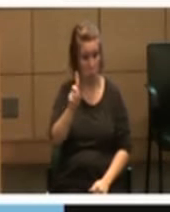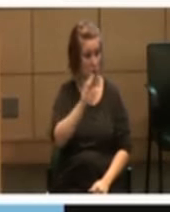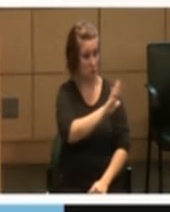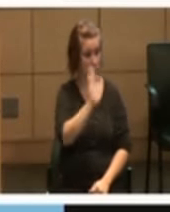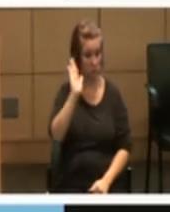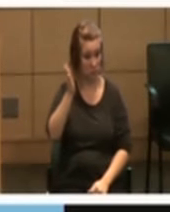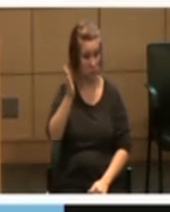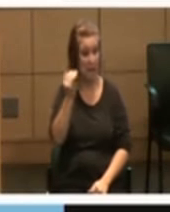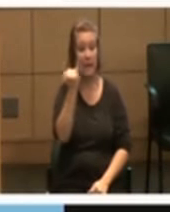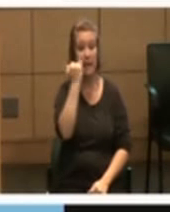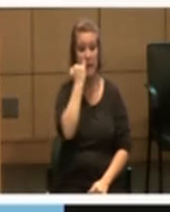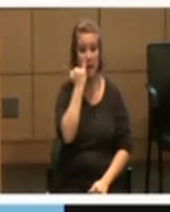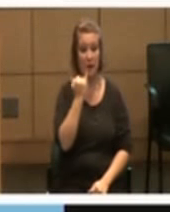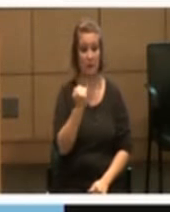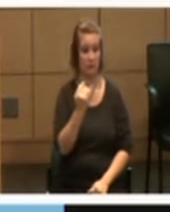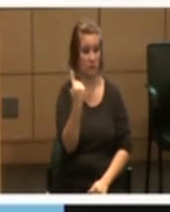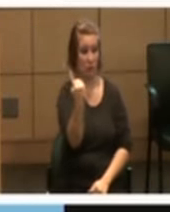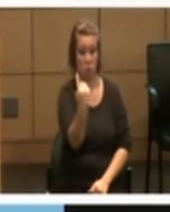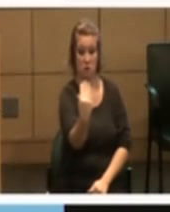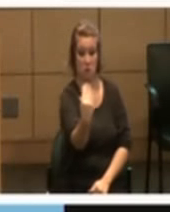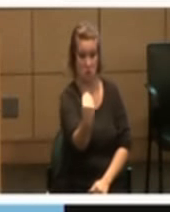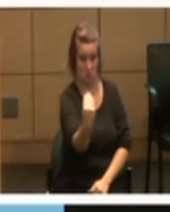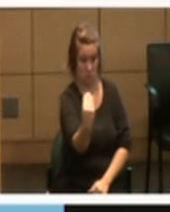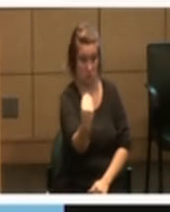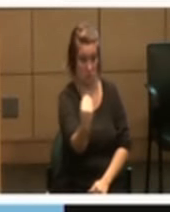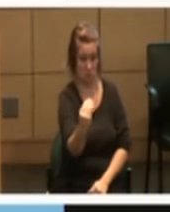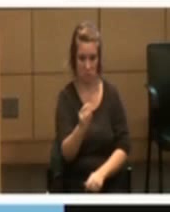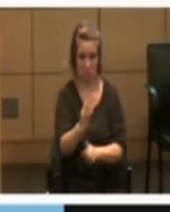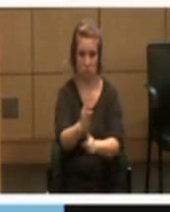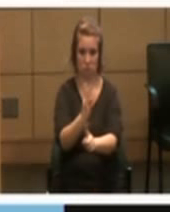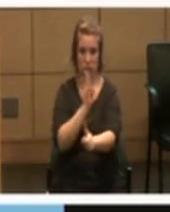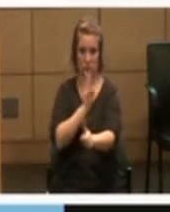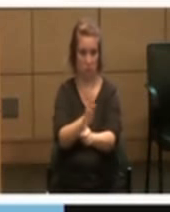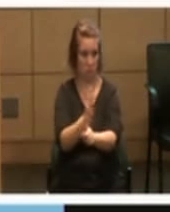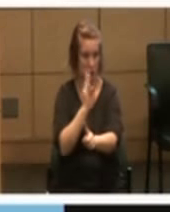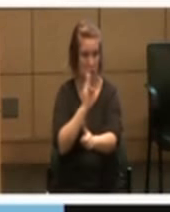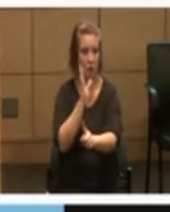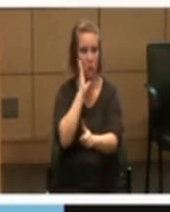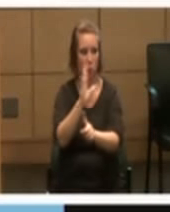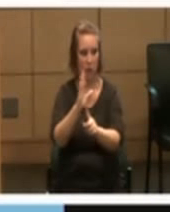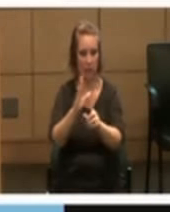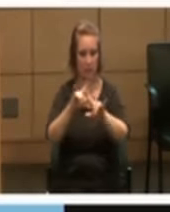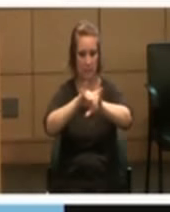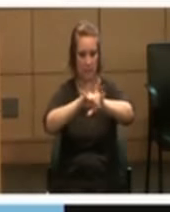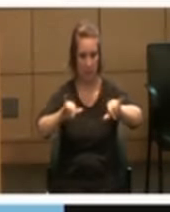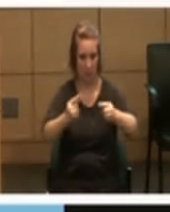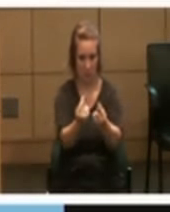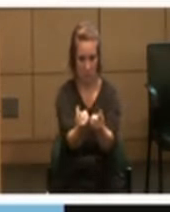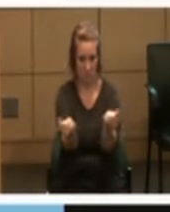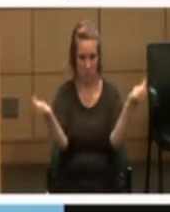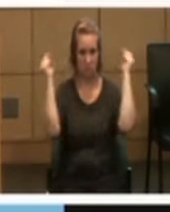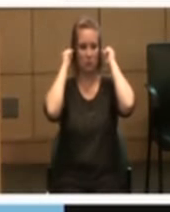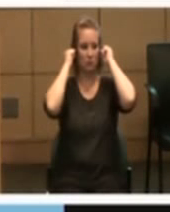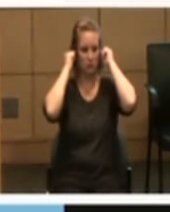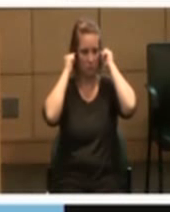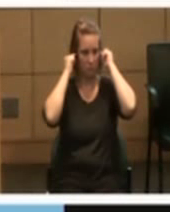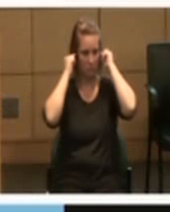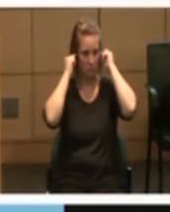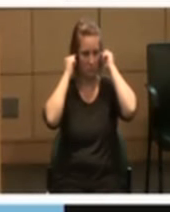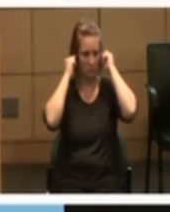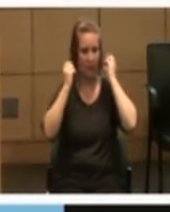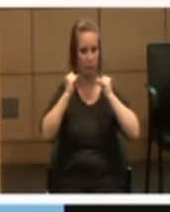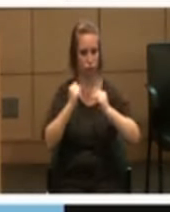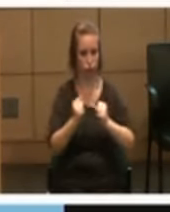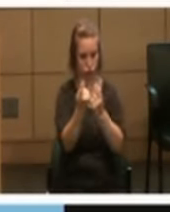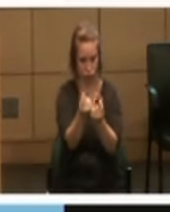from the front of a listener, it's going to hit the ears at similar intensity and the same time. So there's not really